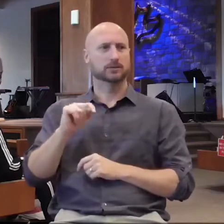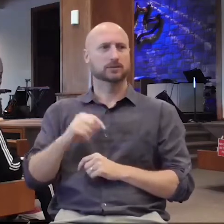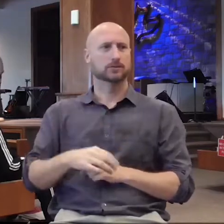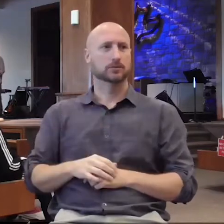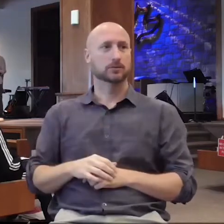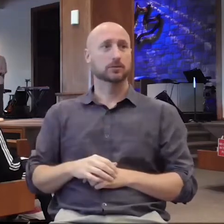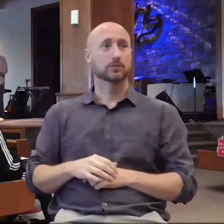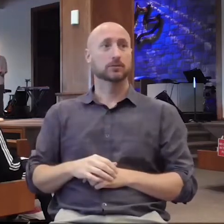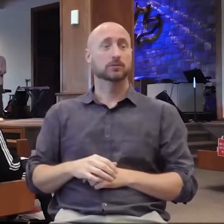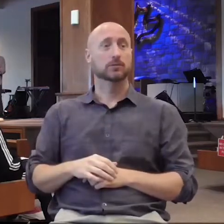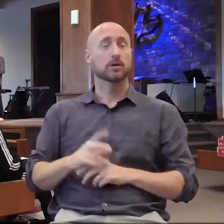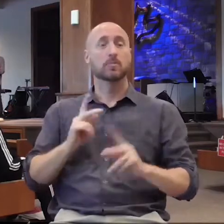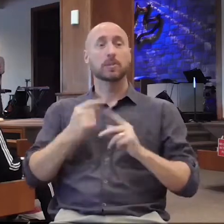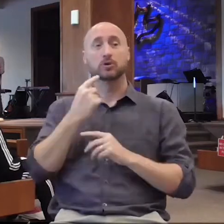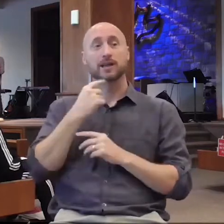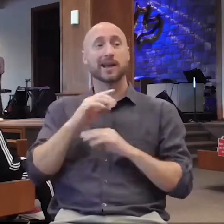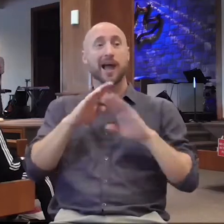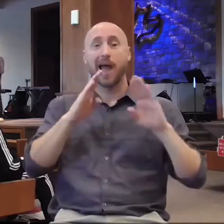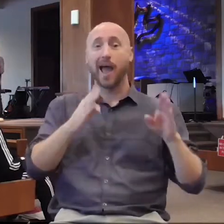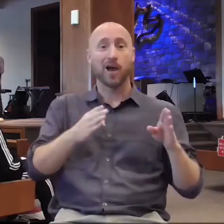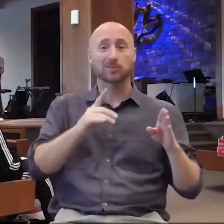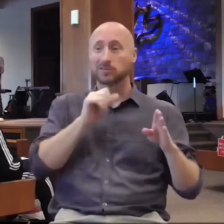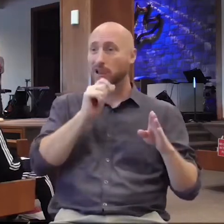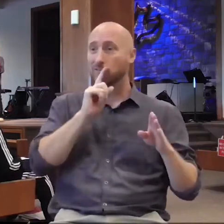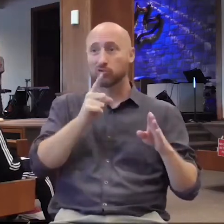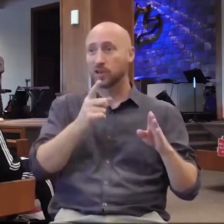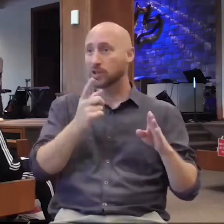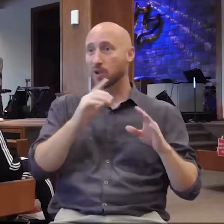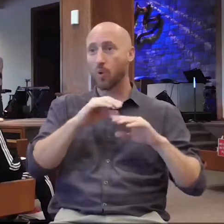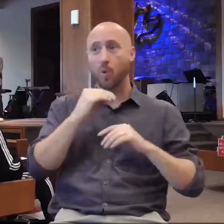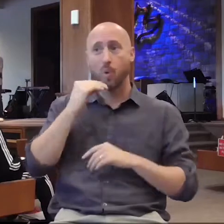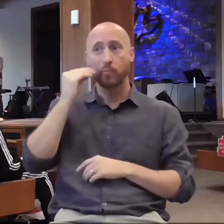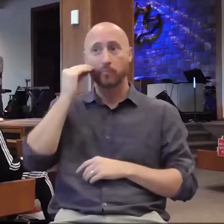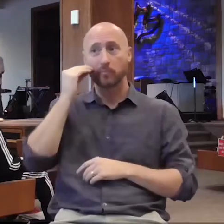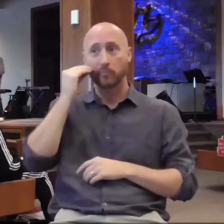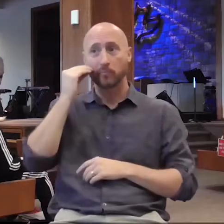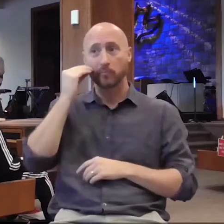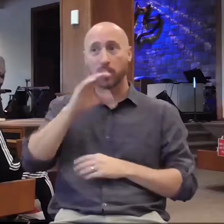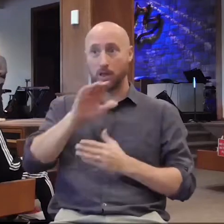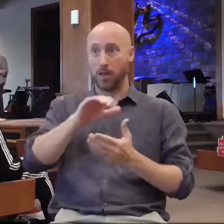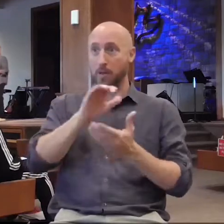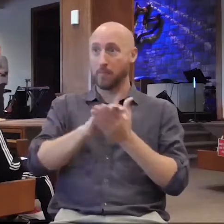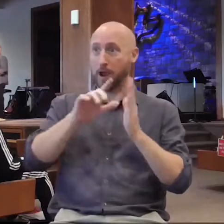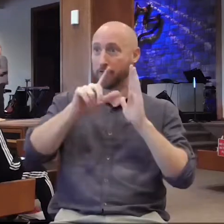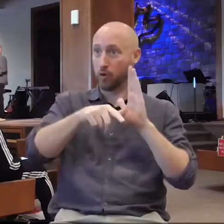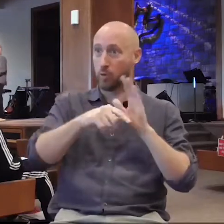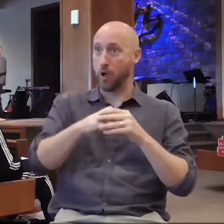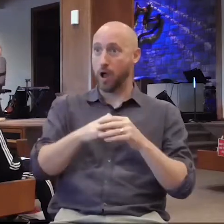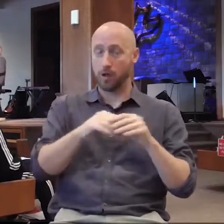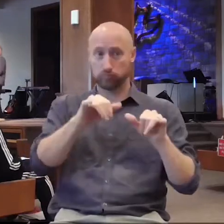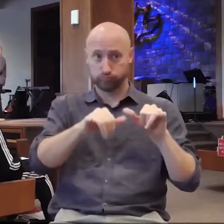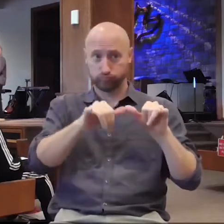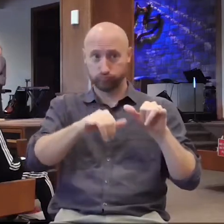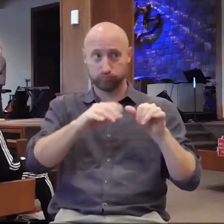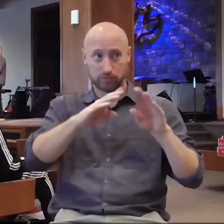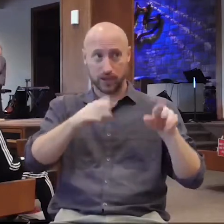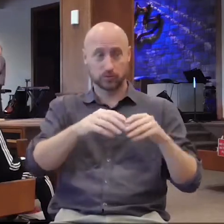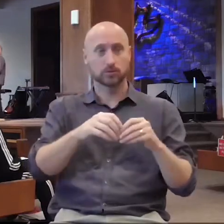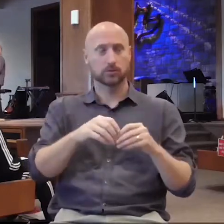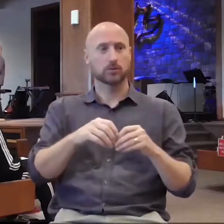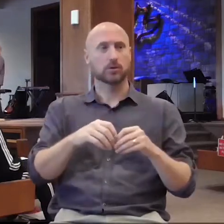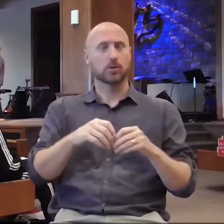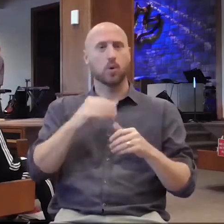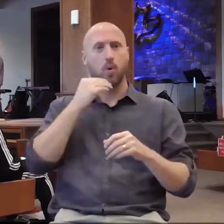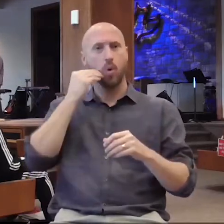house is not a home. That's because after you're married for a while, a home can become a house, right?